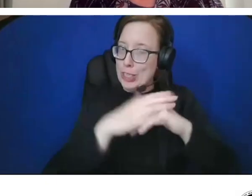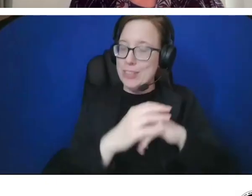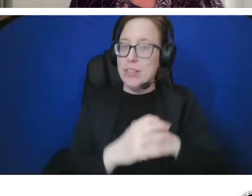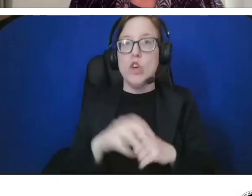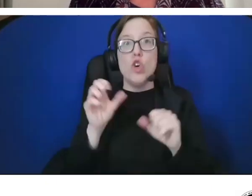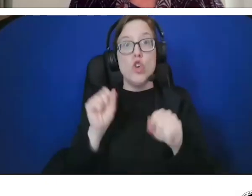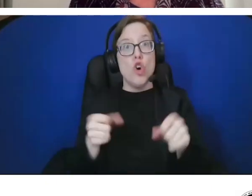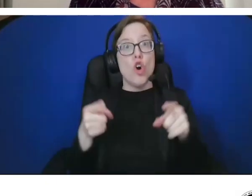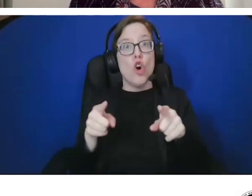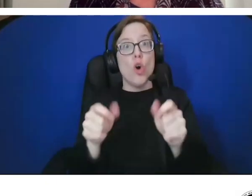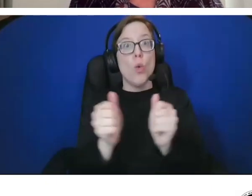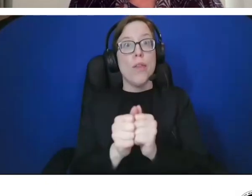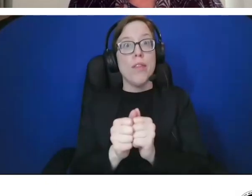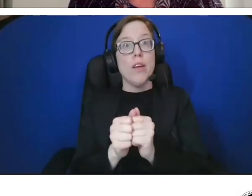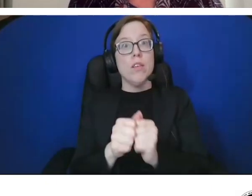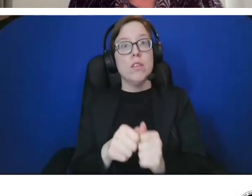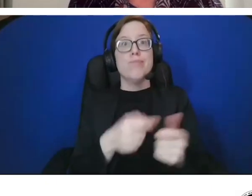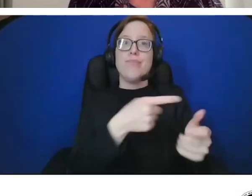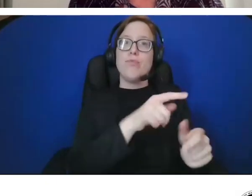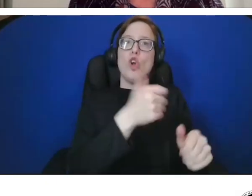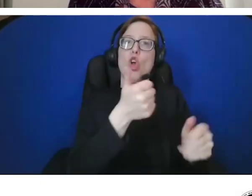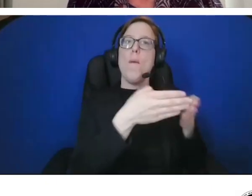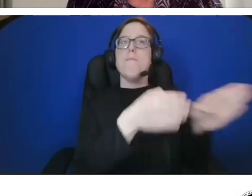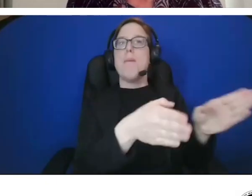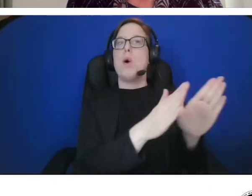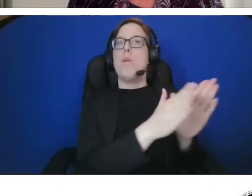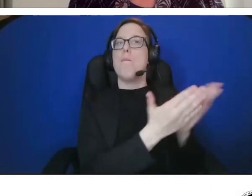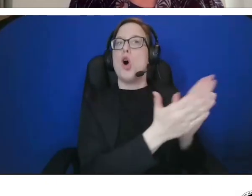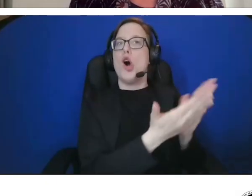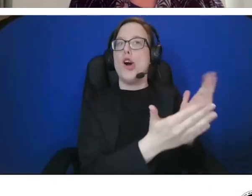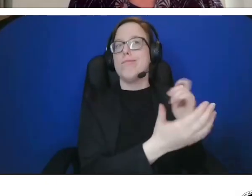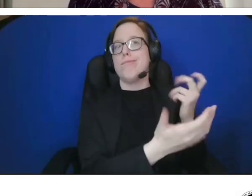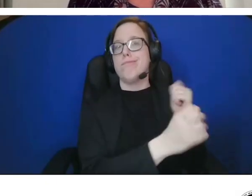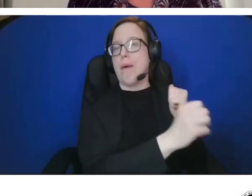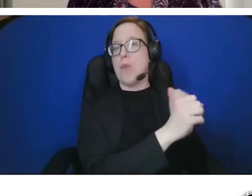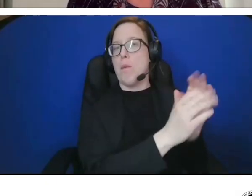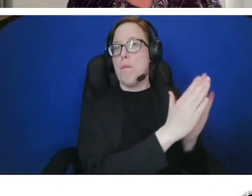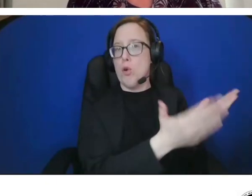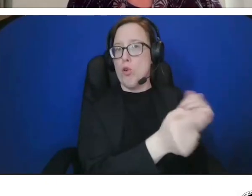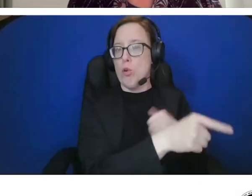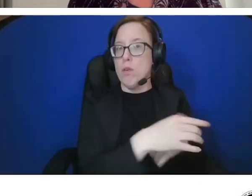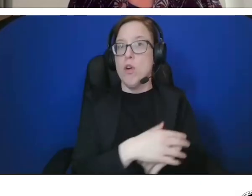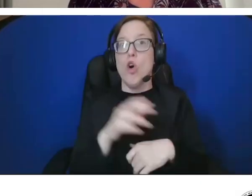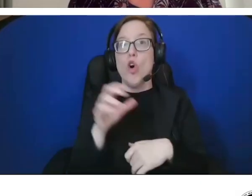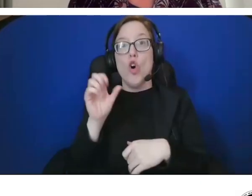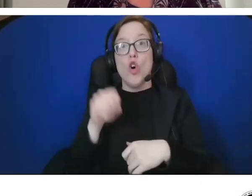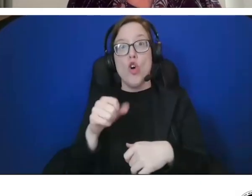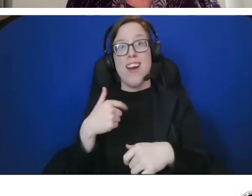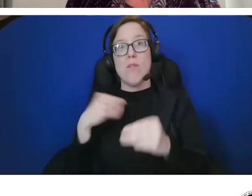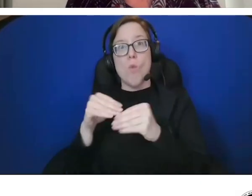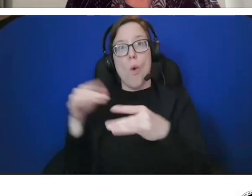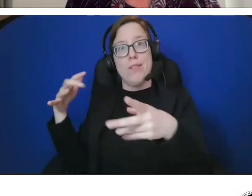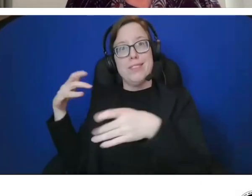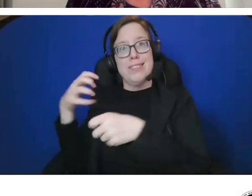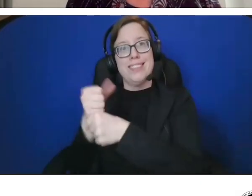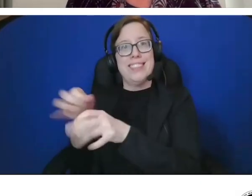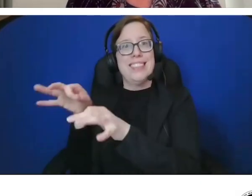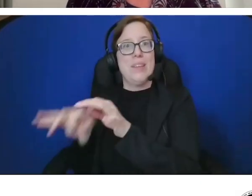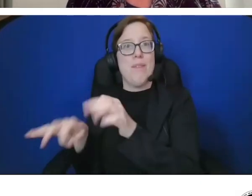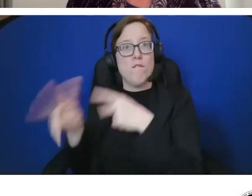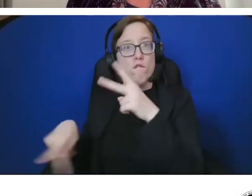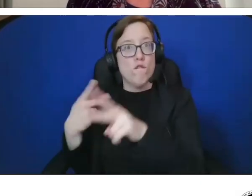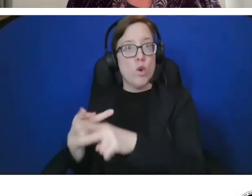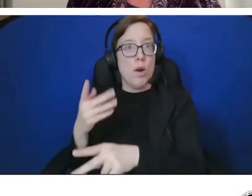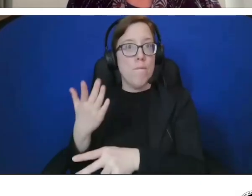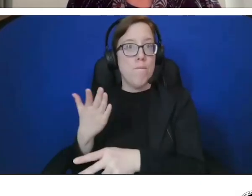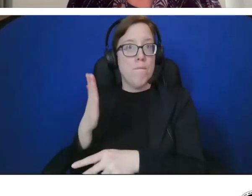could occur with a commercially published book. Or you could create a simplified version. Like